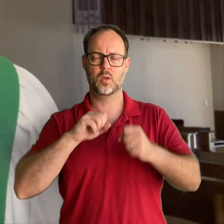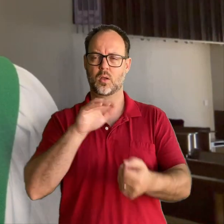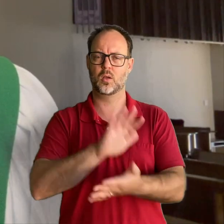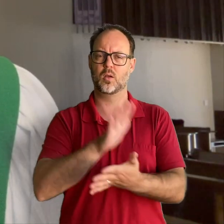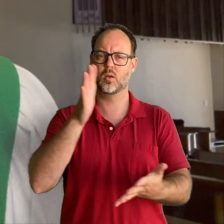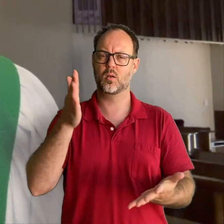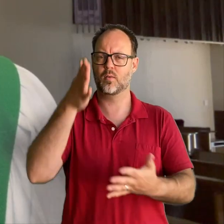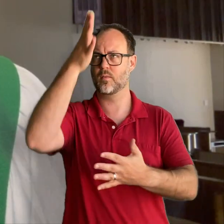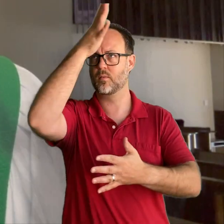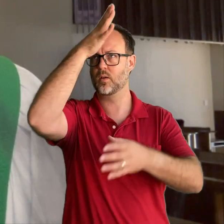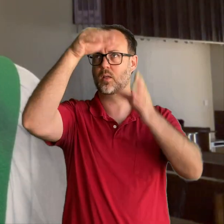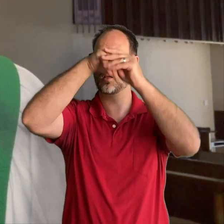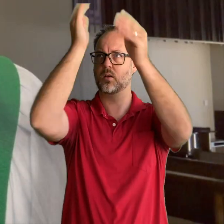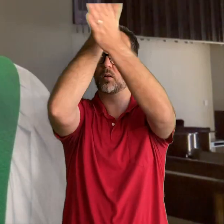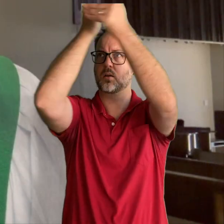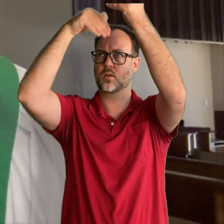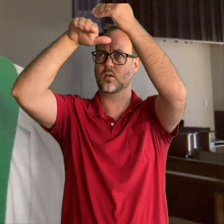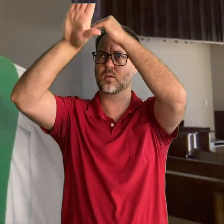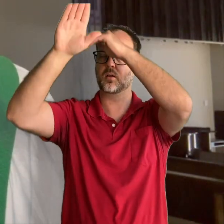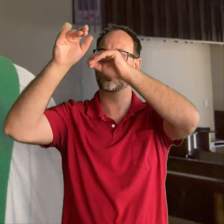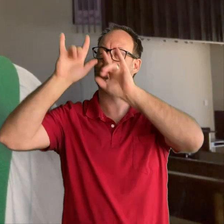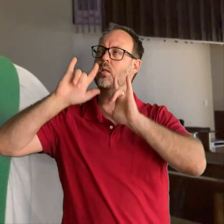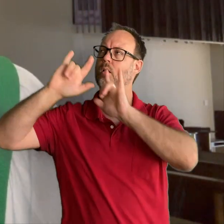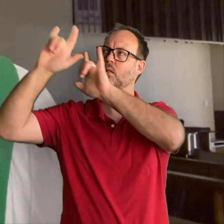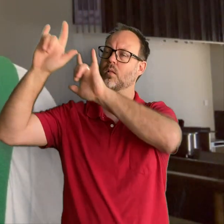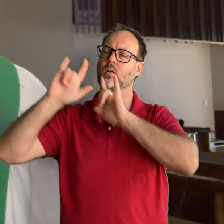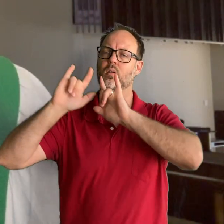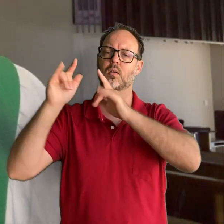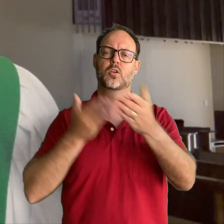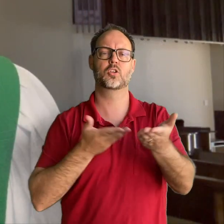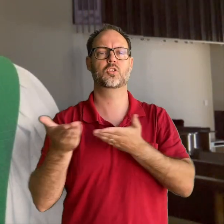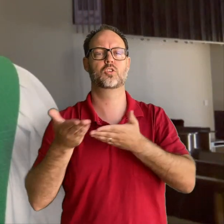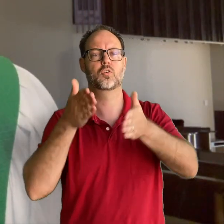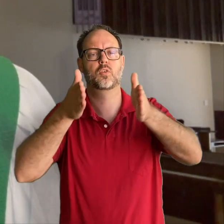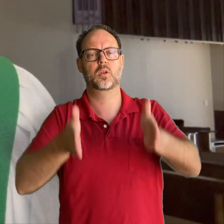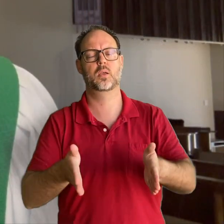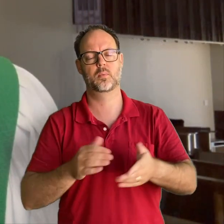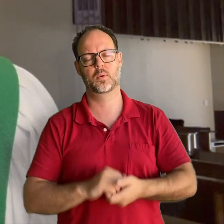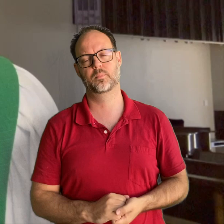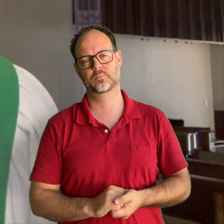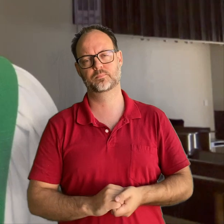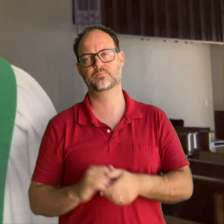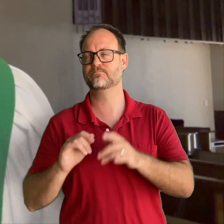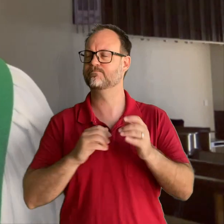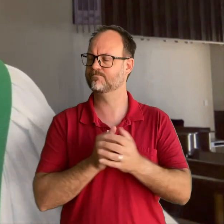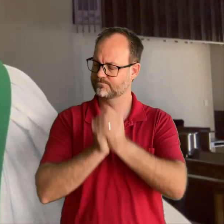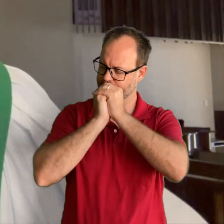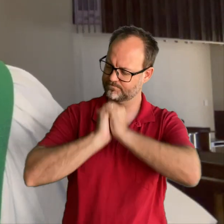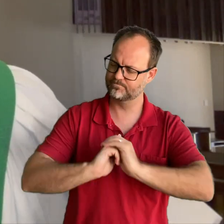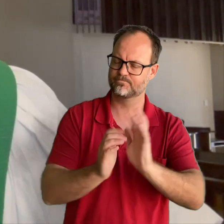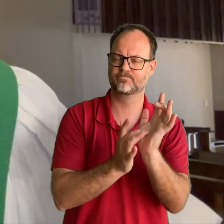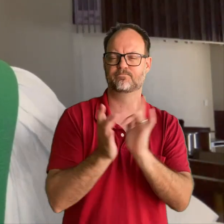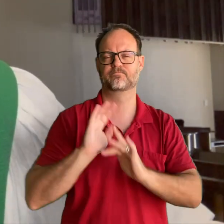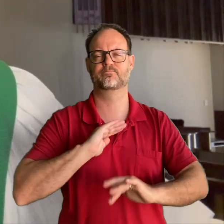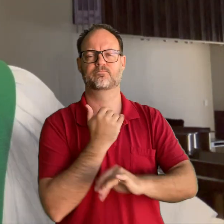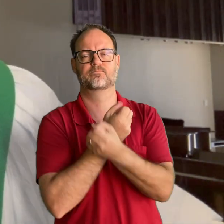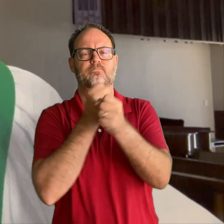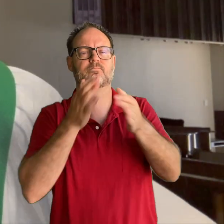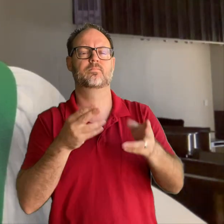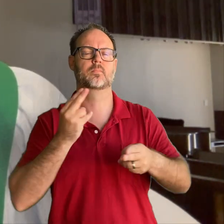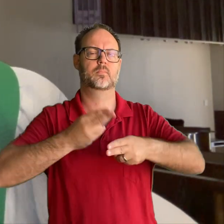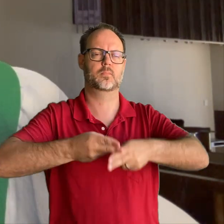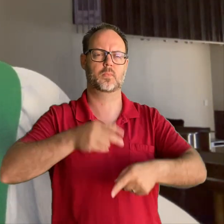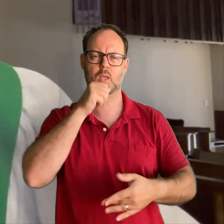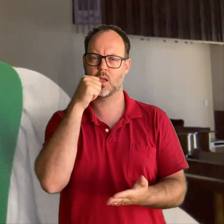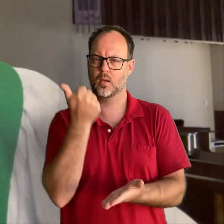may glorify our Father in heaven and love and serve our neighbor. We pray this in Jesus, our Savior's